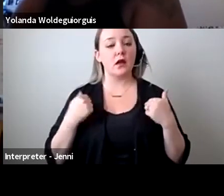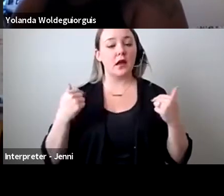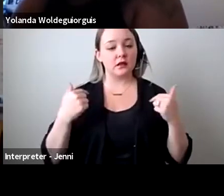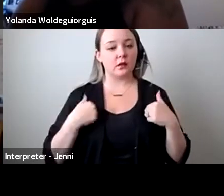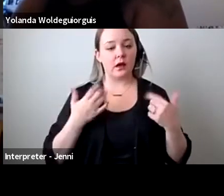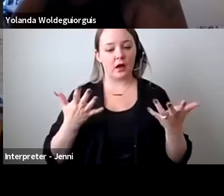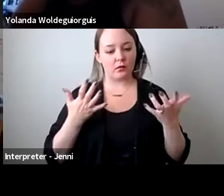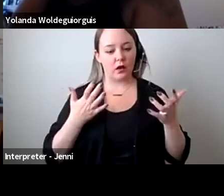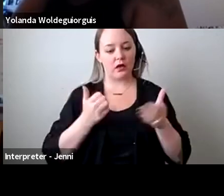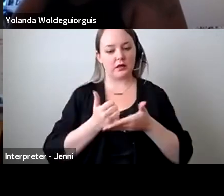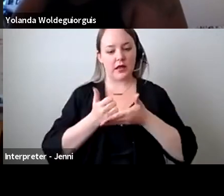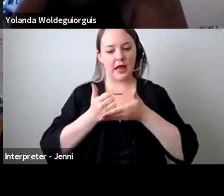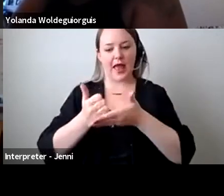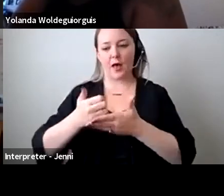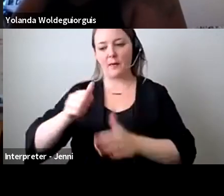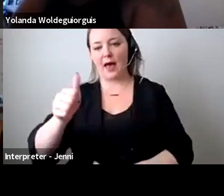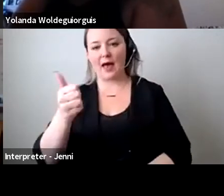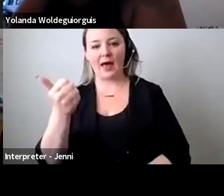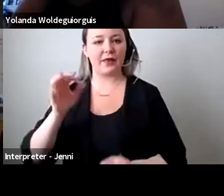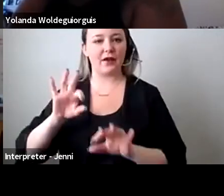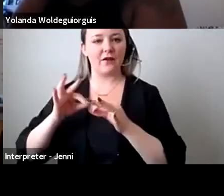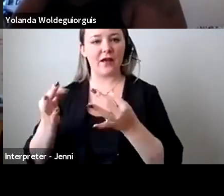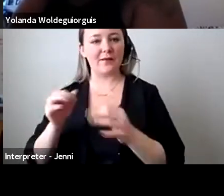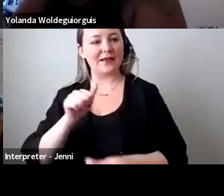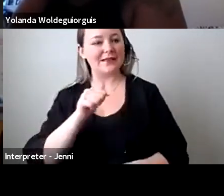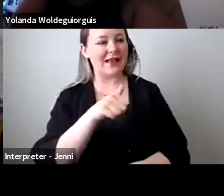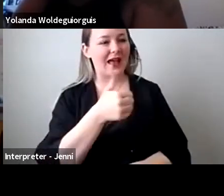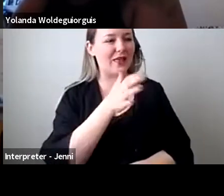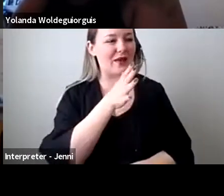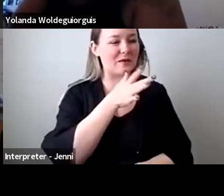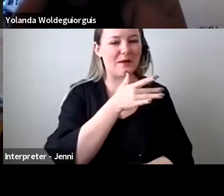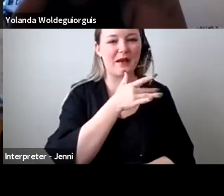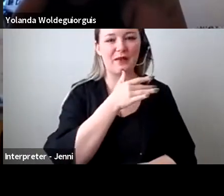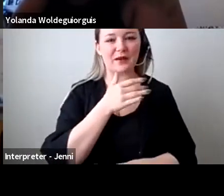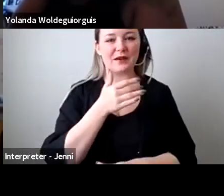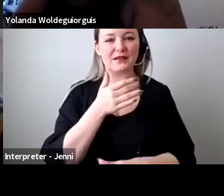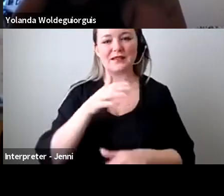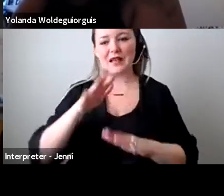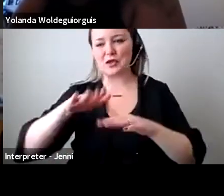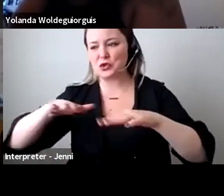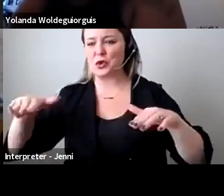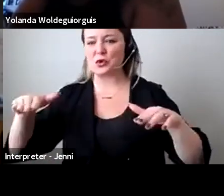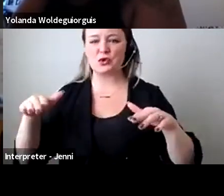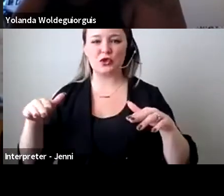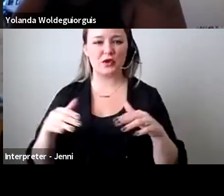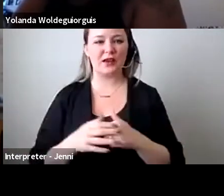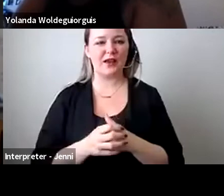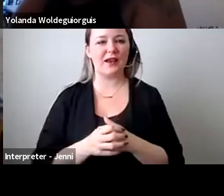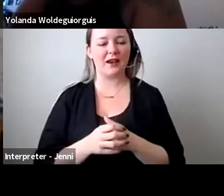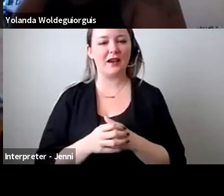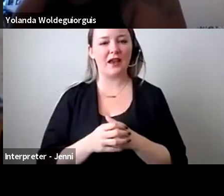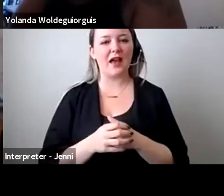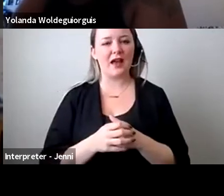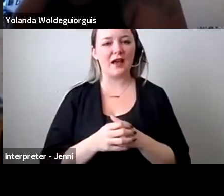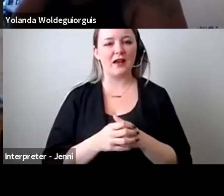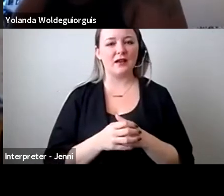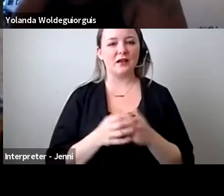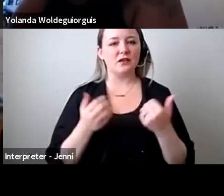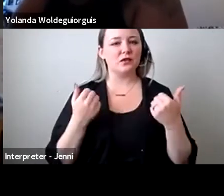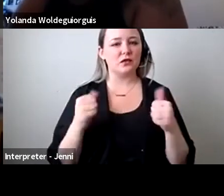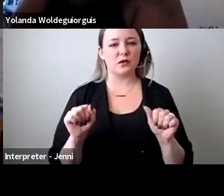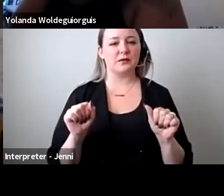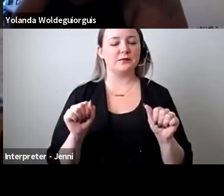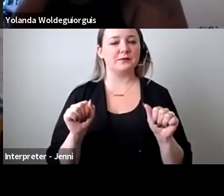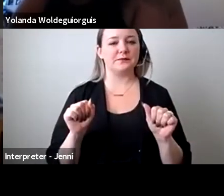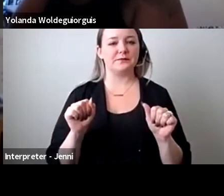to help other families, other mothers, other children to get right,